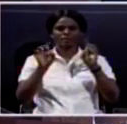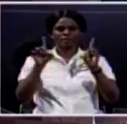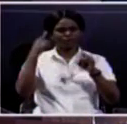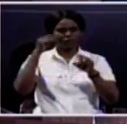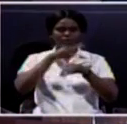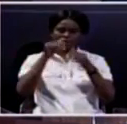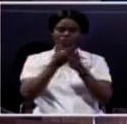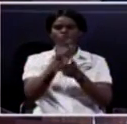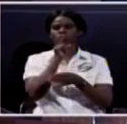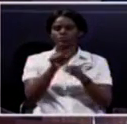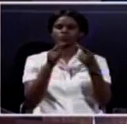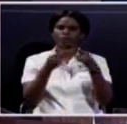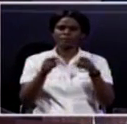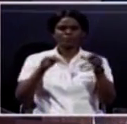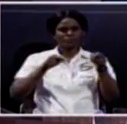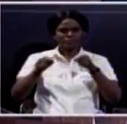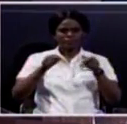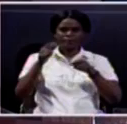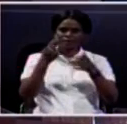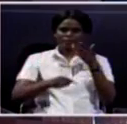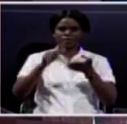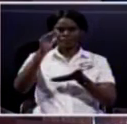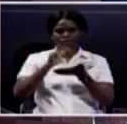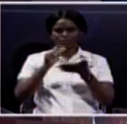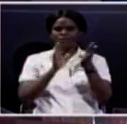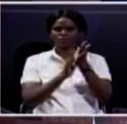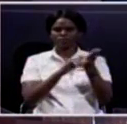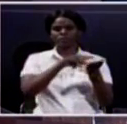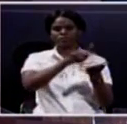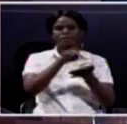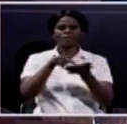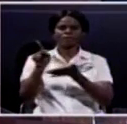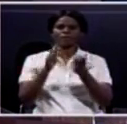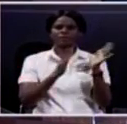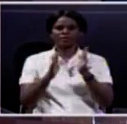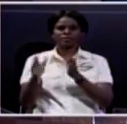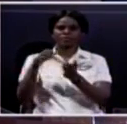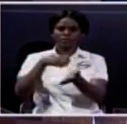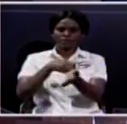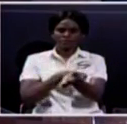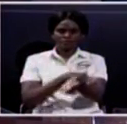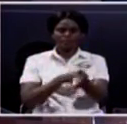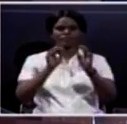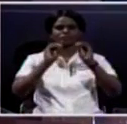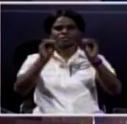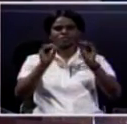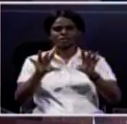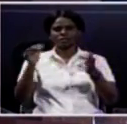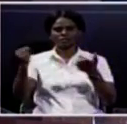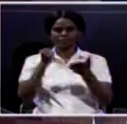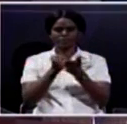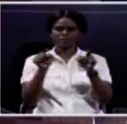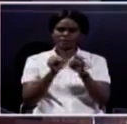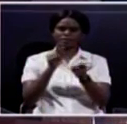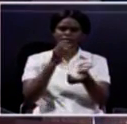a reality. The measures include reduction in school fees, reorganization of the examinations, teacher recruitment, and